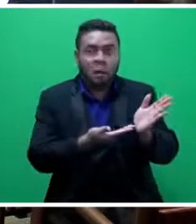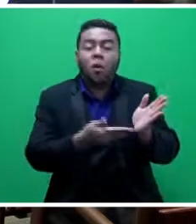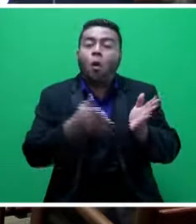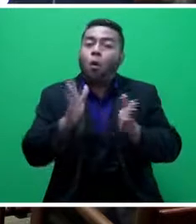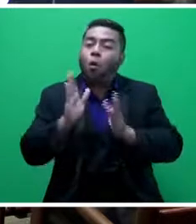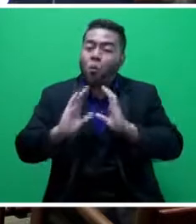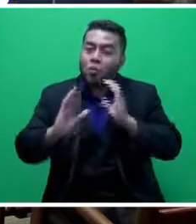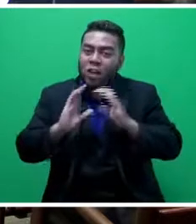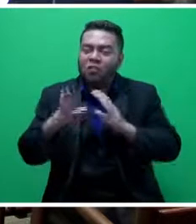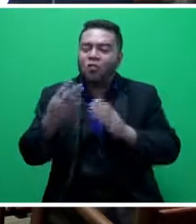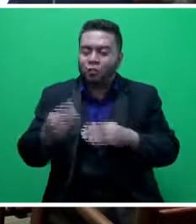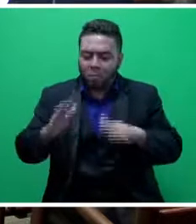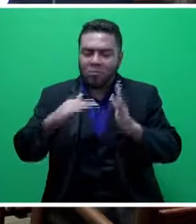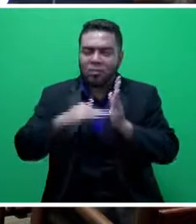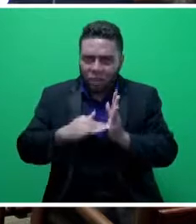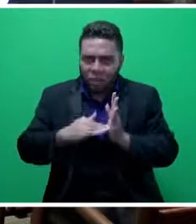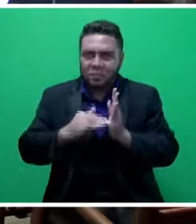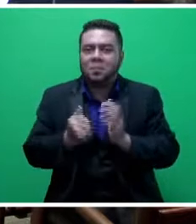Communications from the Chair.